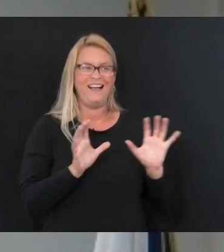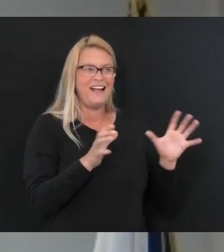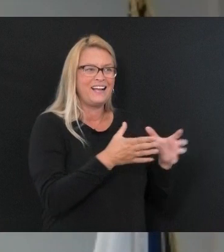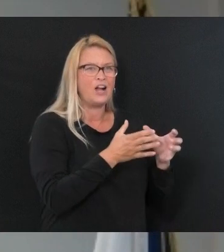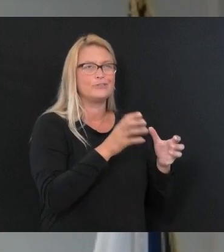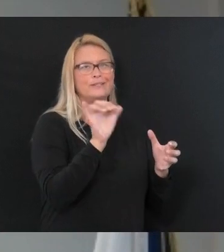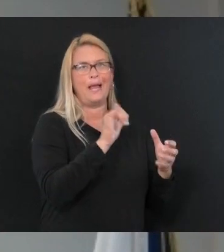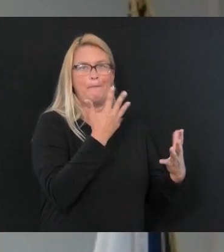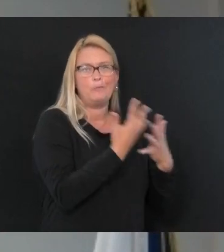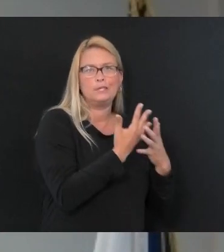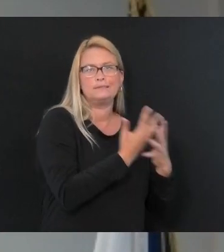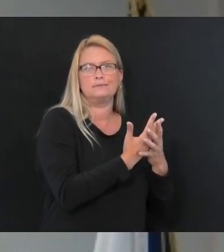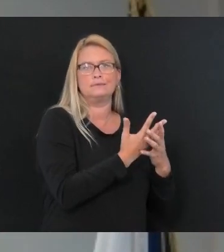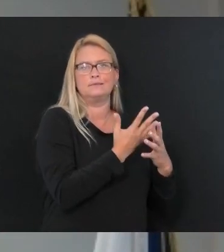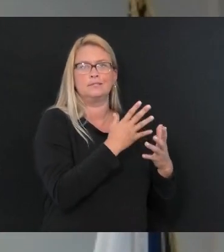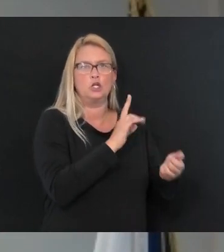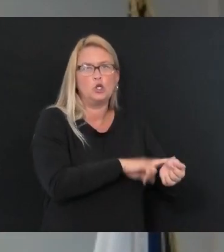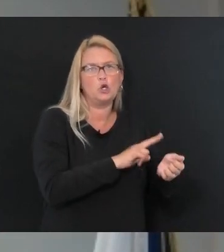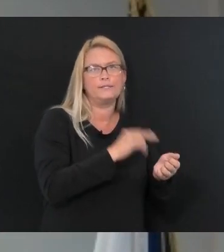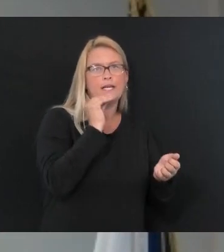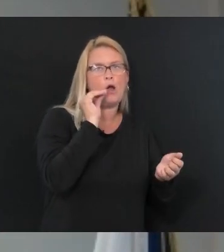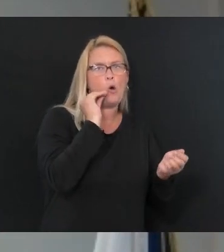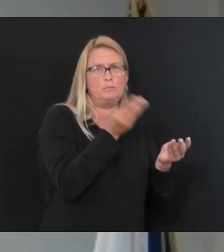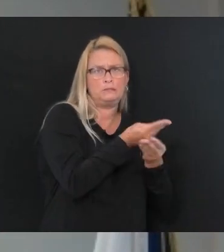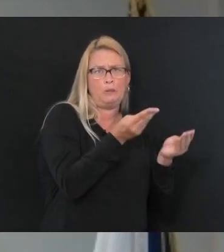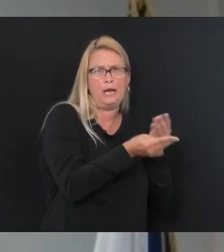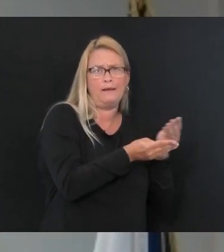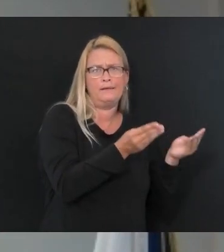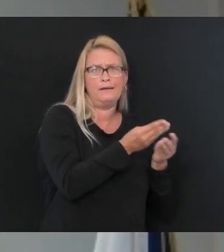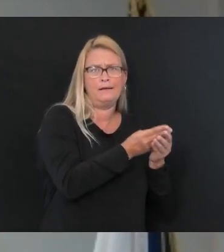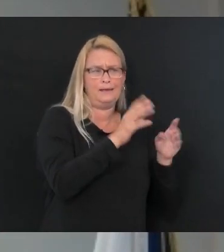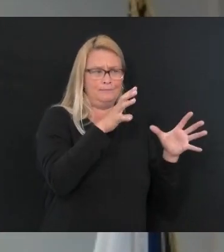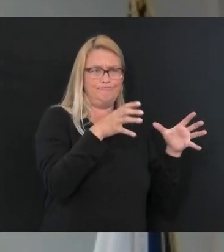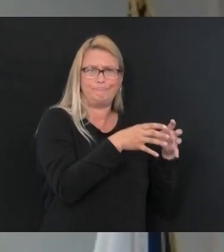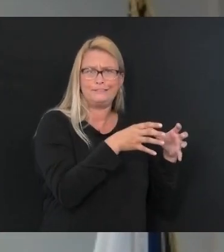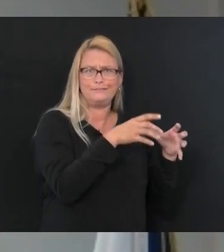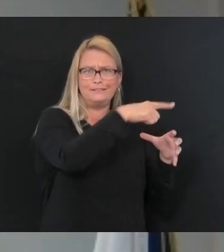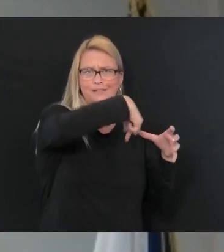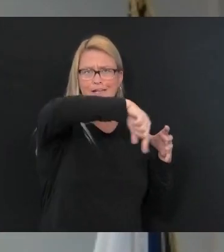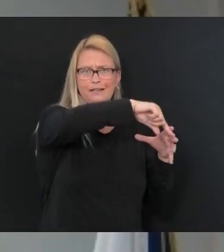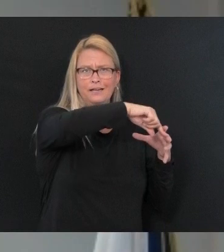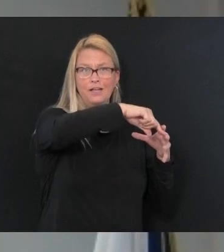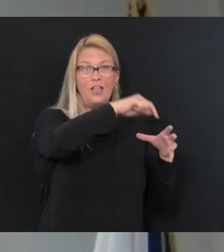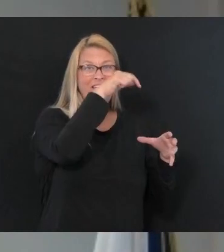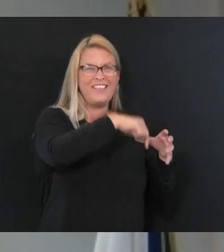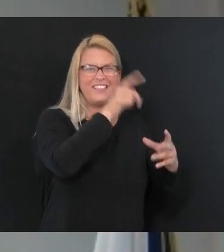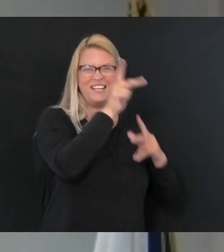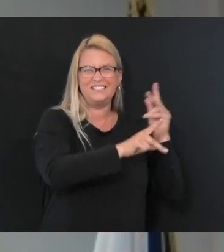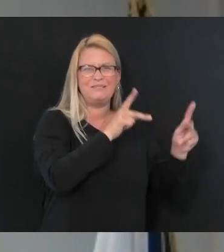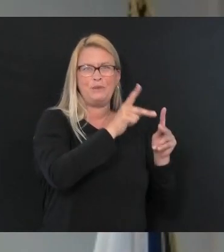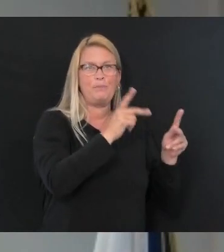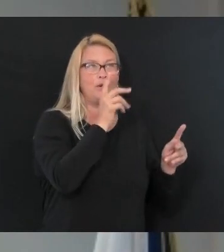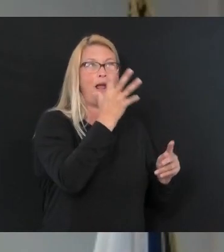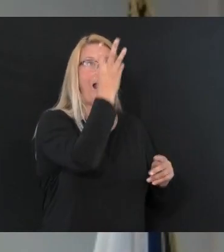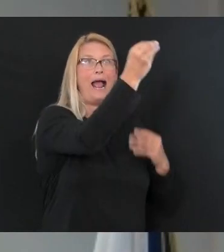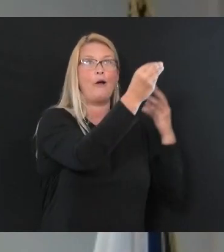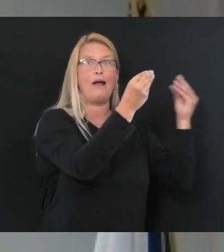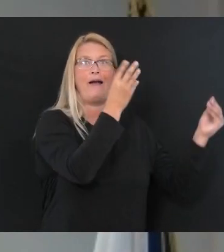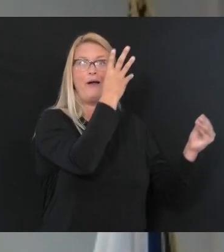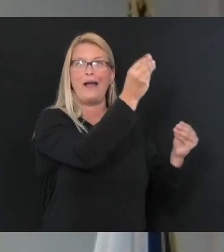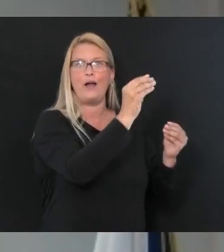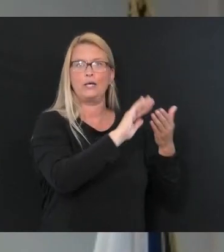as prisons and nursing homes, those individuals do not move out throughout the community, so